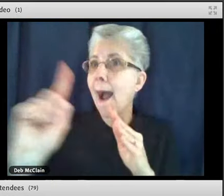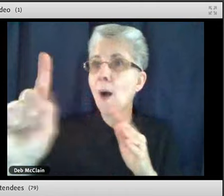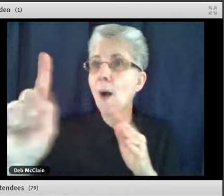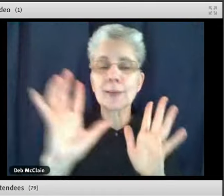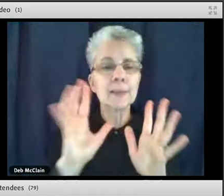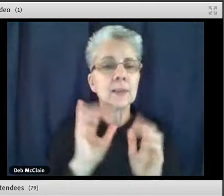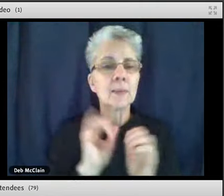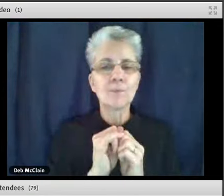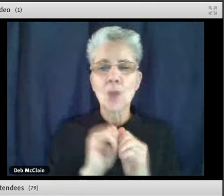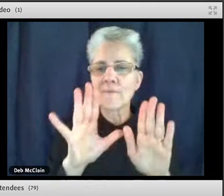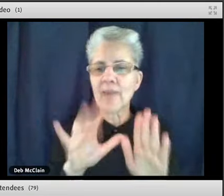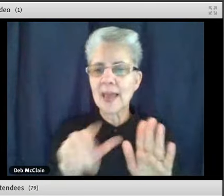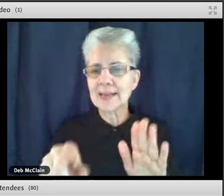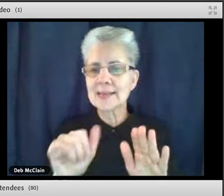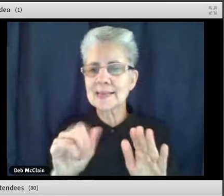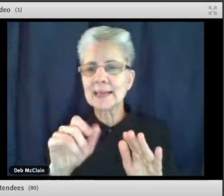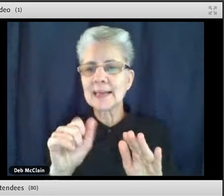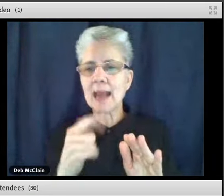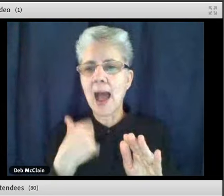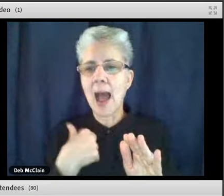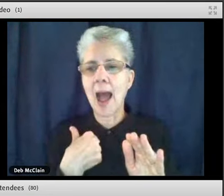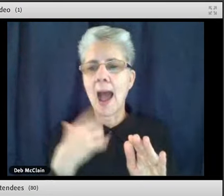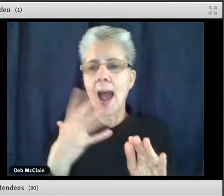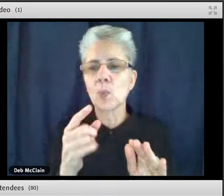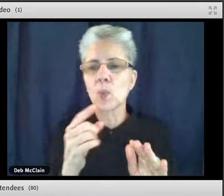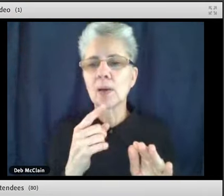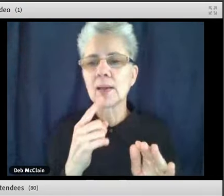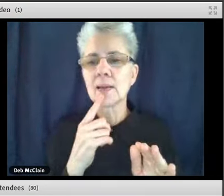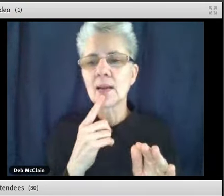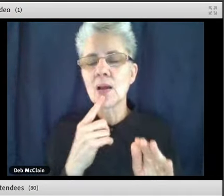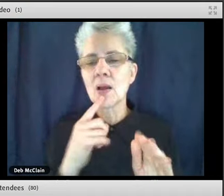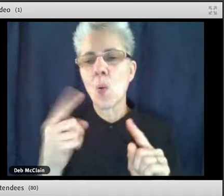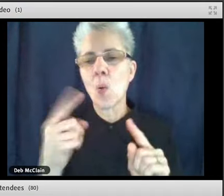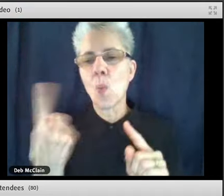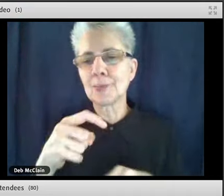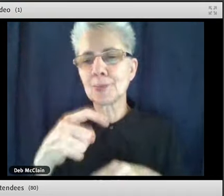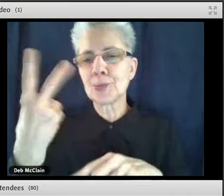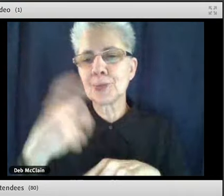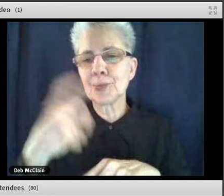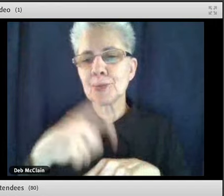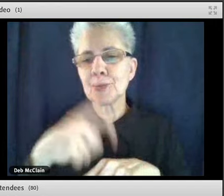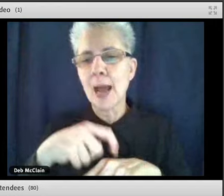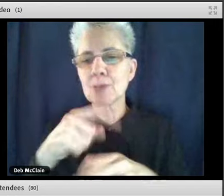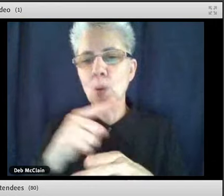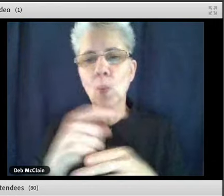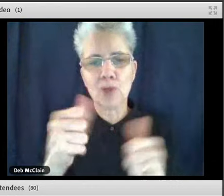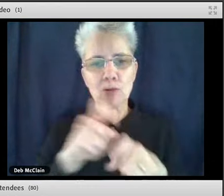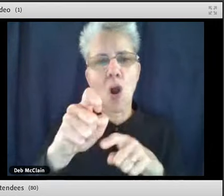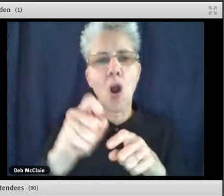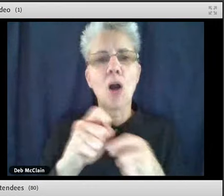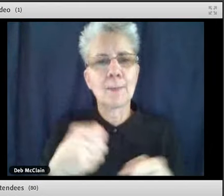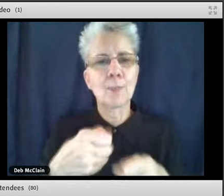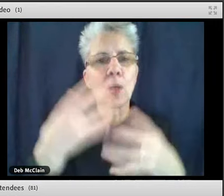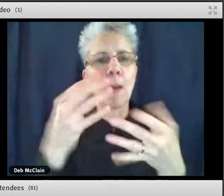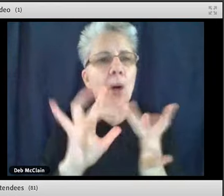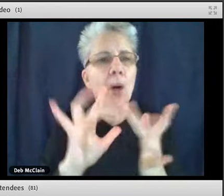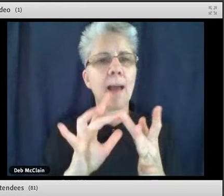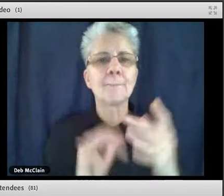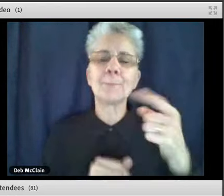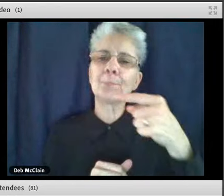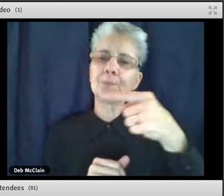the frequency of your update. Know when to walk away. I'm a news junkie, right? So I'm trying. This is hard for me,